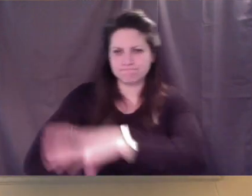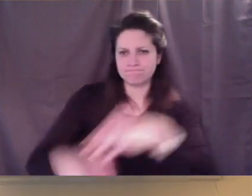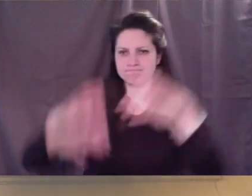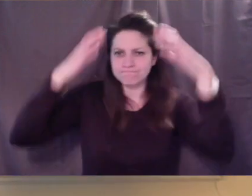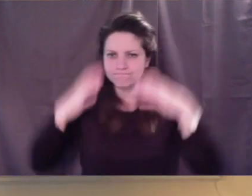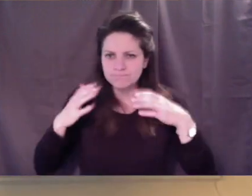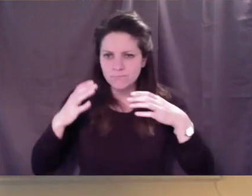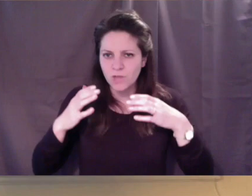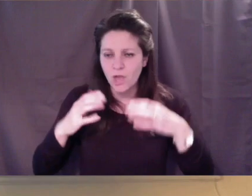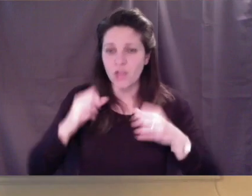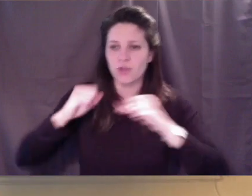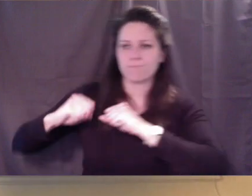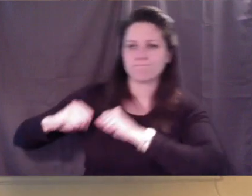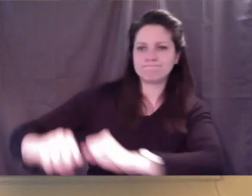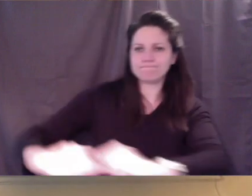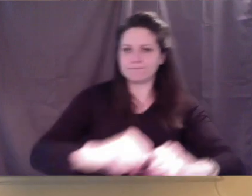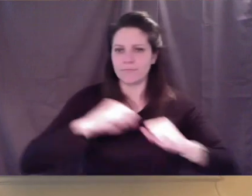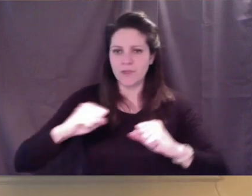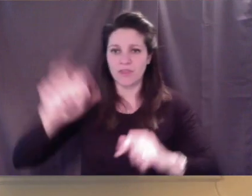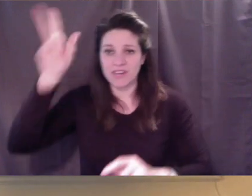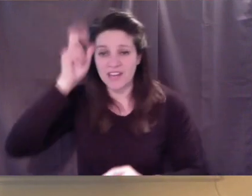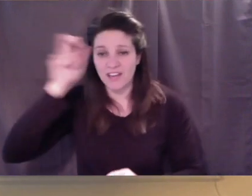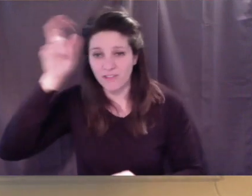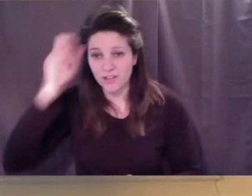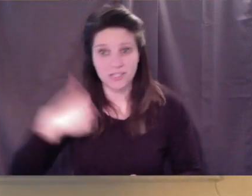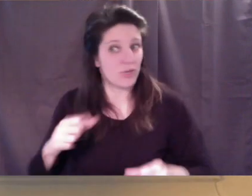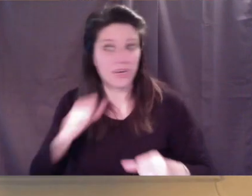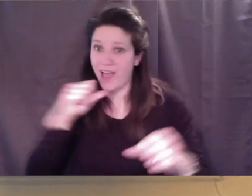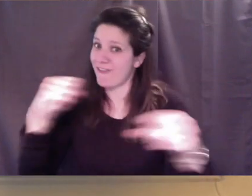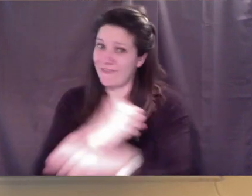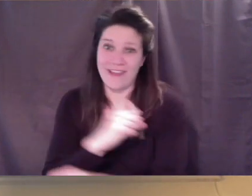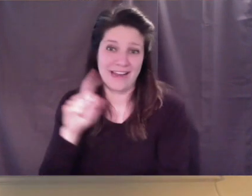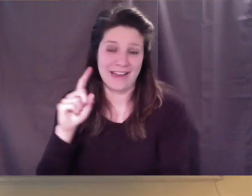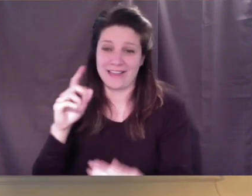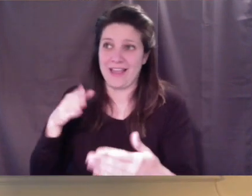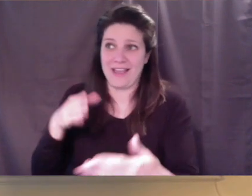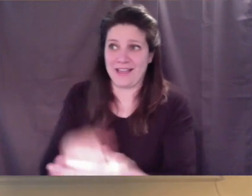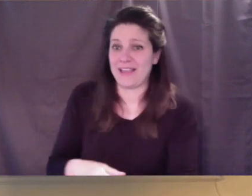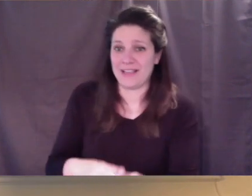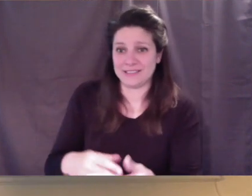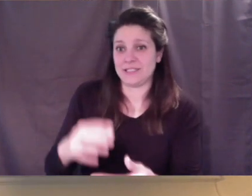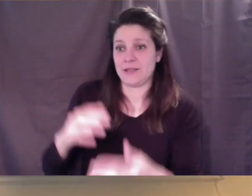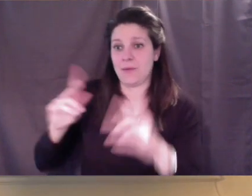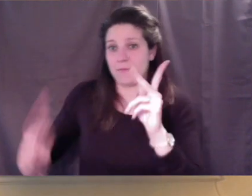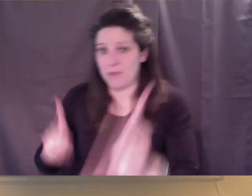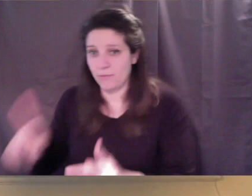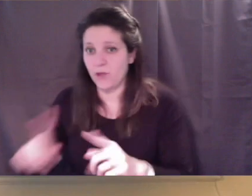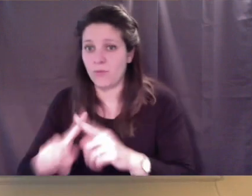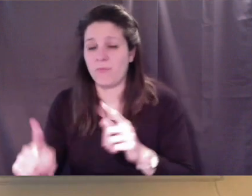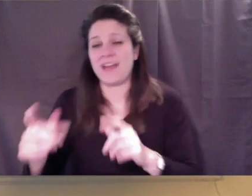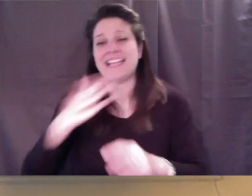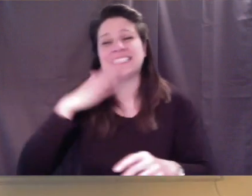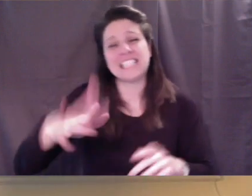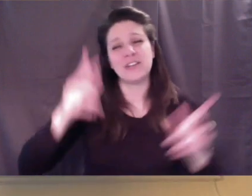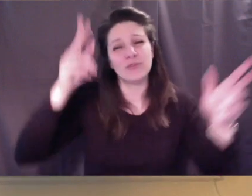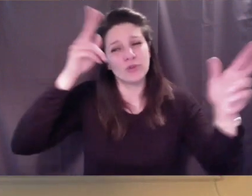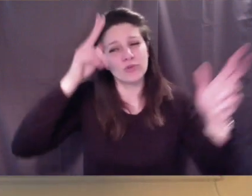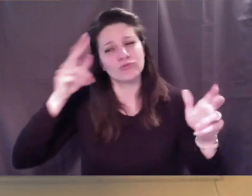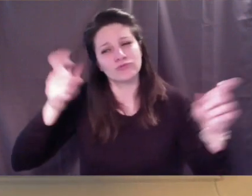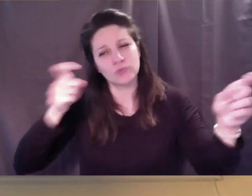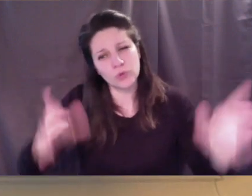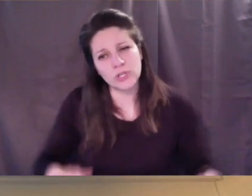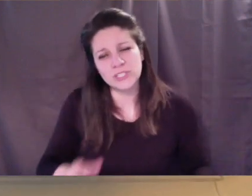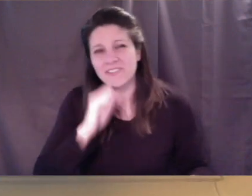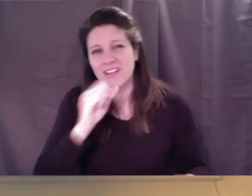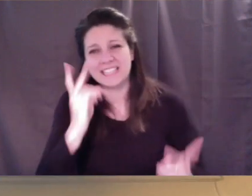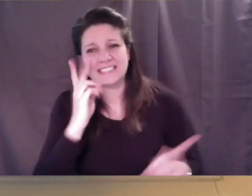stand firm against all the strategies of the devil. For we are not fighting against flesh and blood enemies, but against evil rulers and authorities